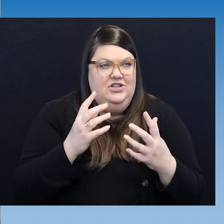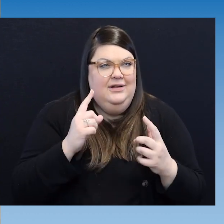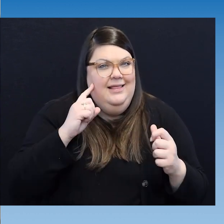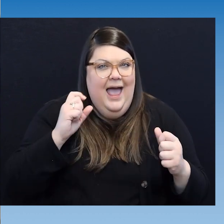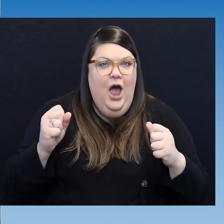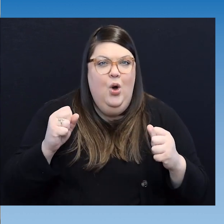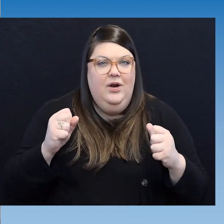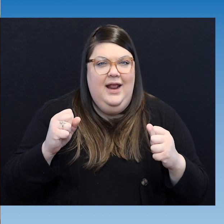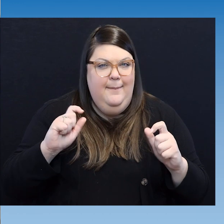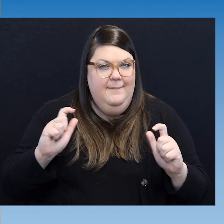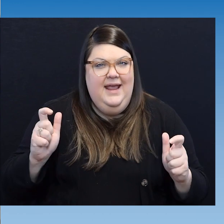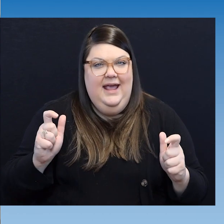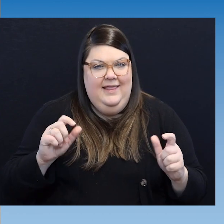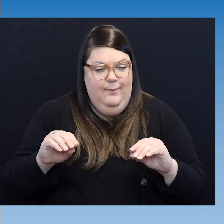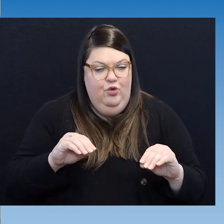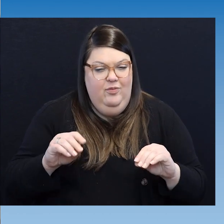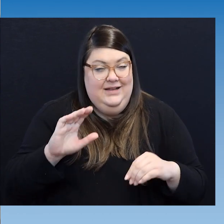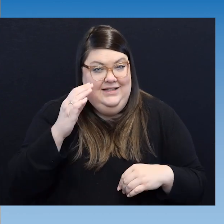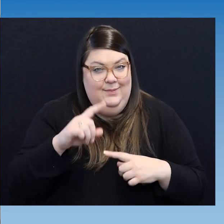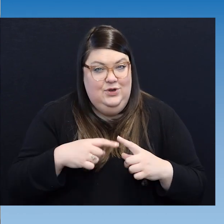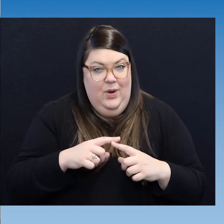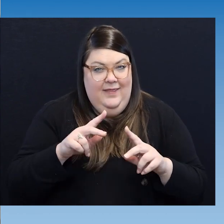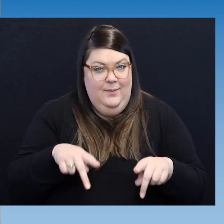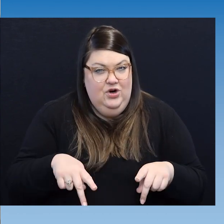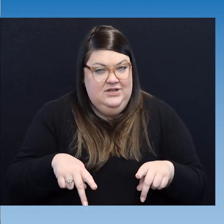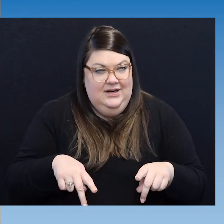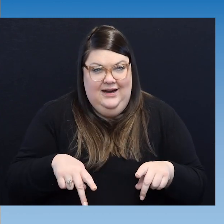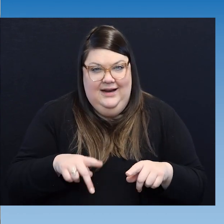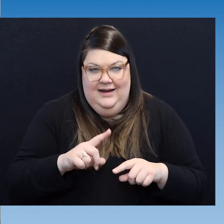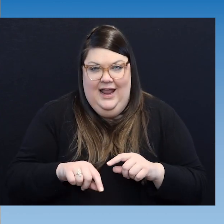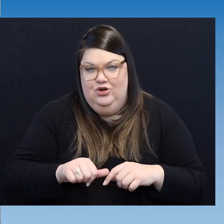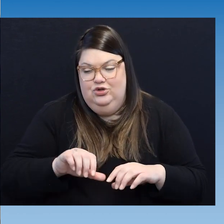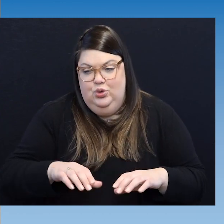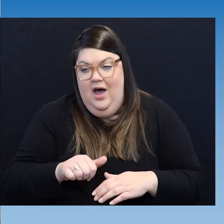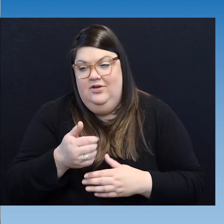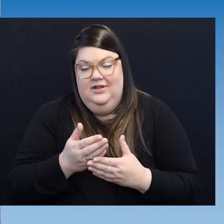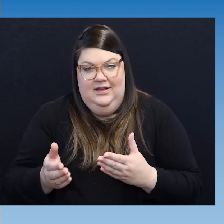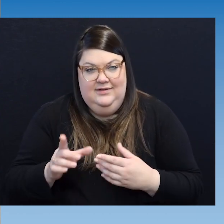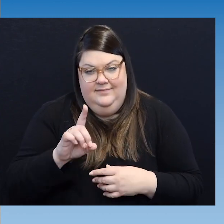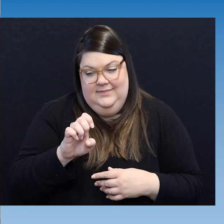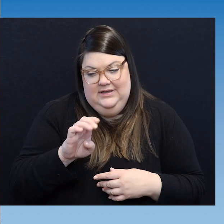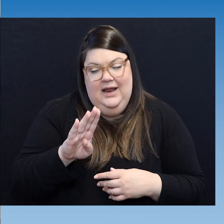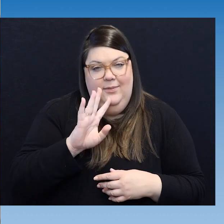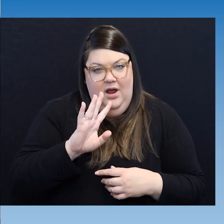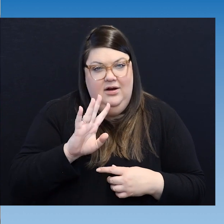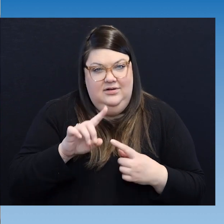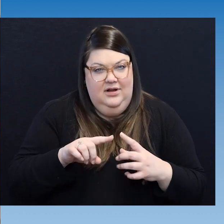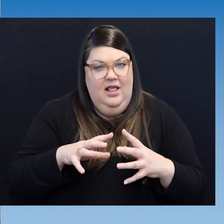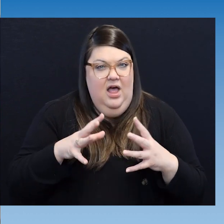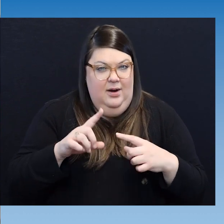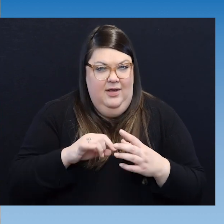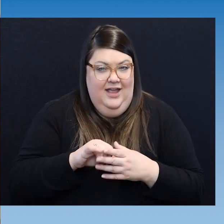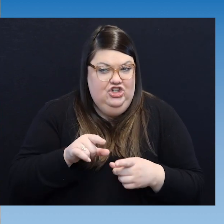how much more loudly and big that movement seems when the person is otherwise incapacitated. And Deb talked a lot, and she can